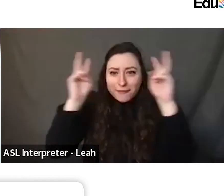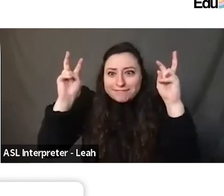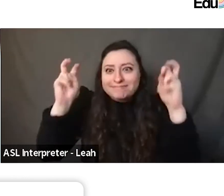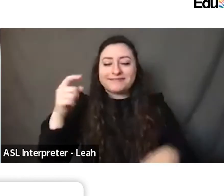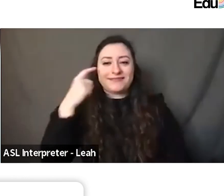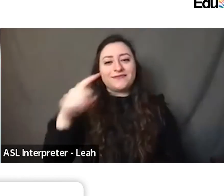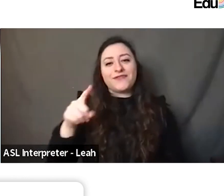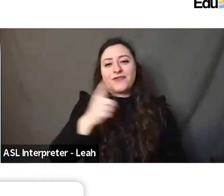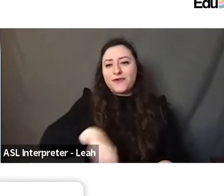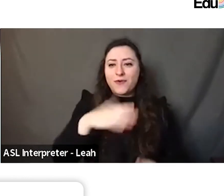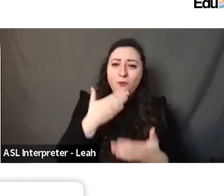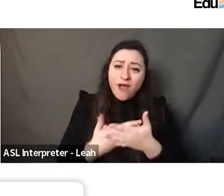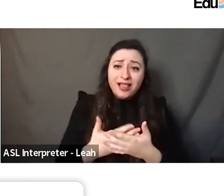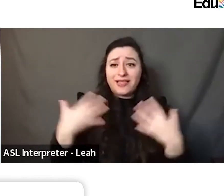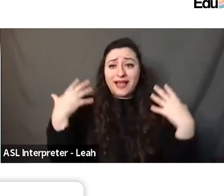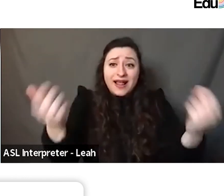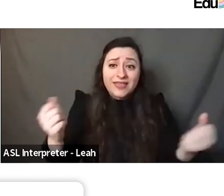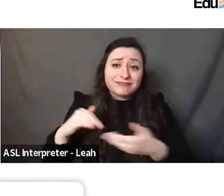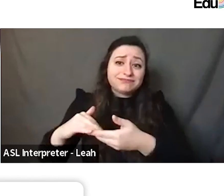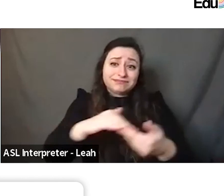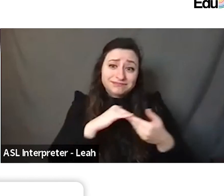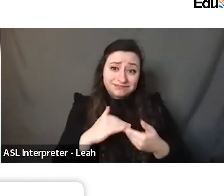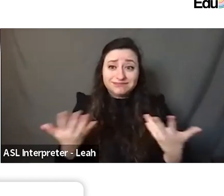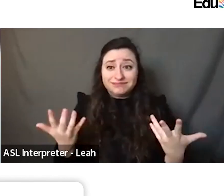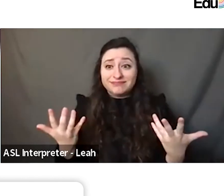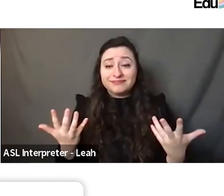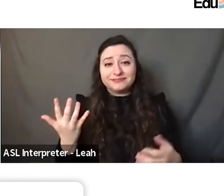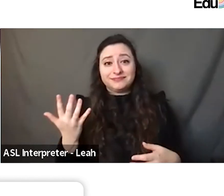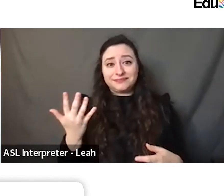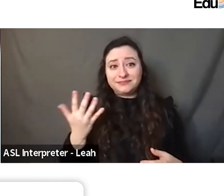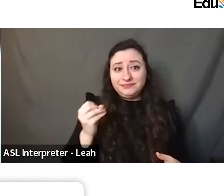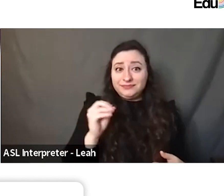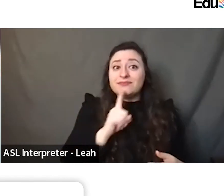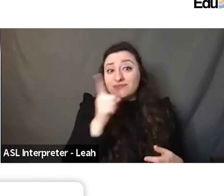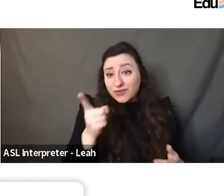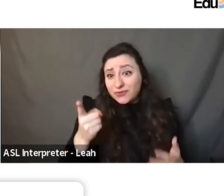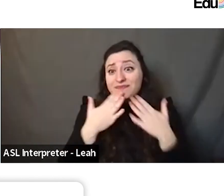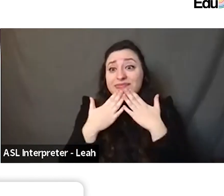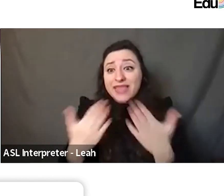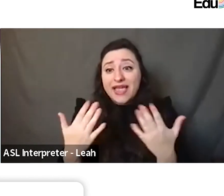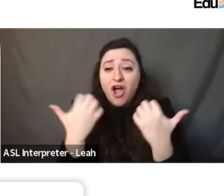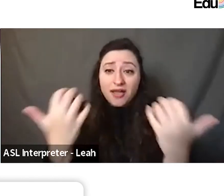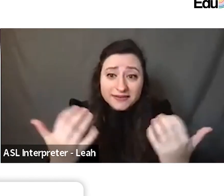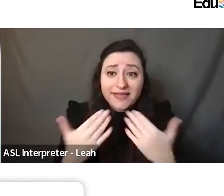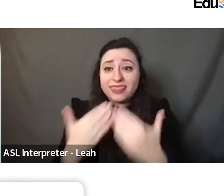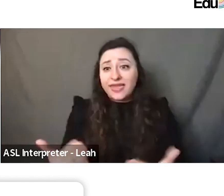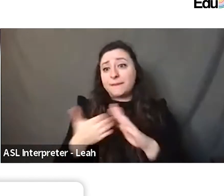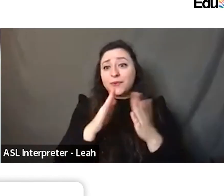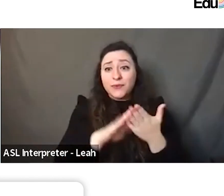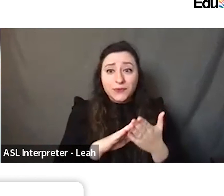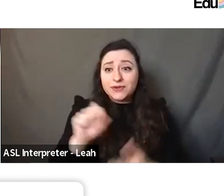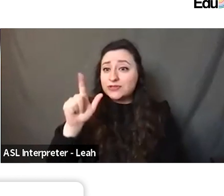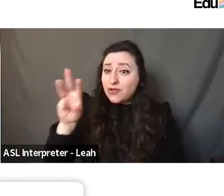wellness and our collective well-being. So again, I want to thank the audience, thank the community, the Slow